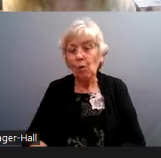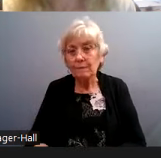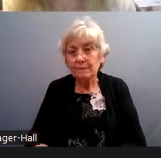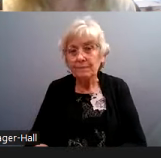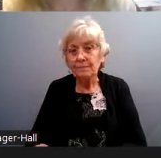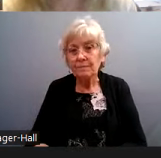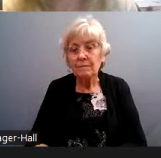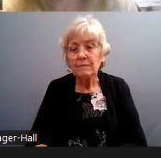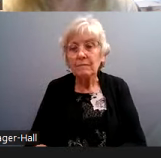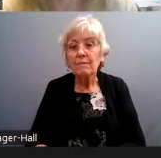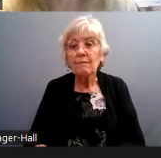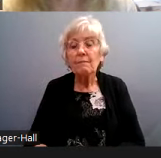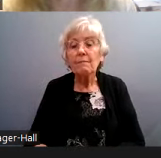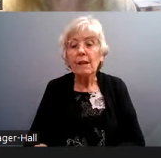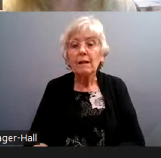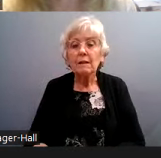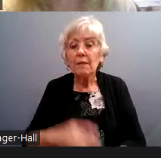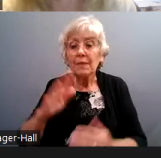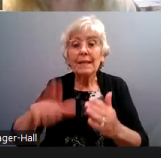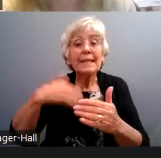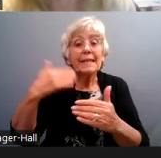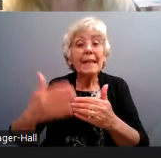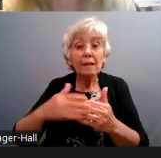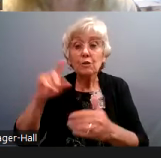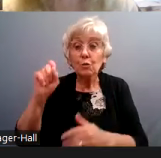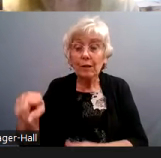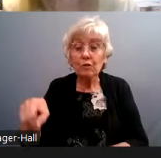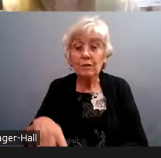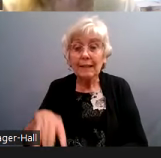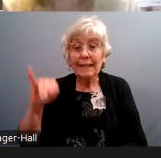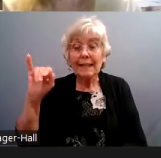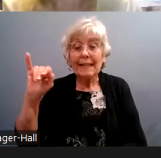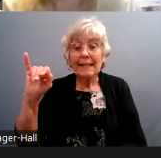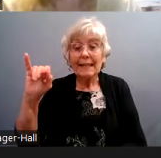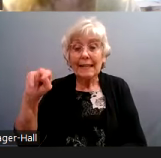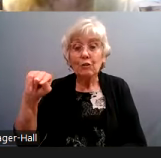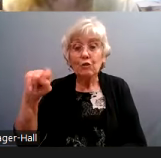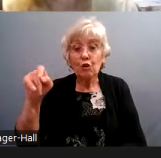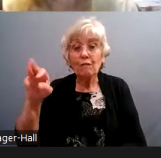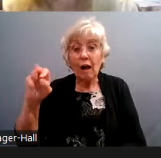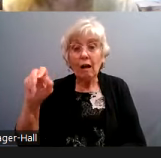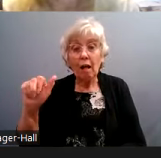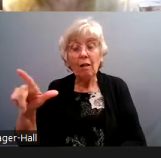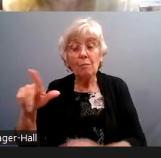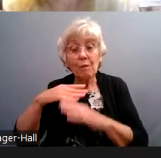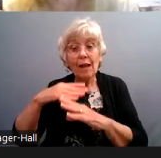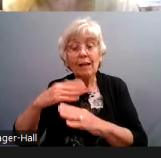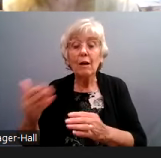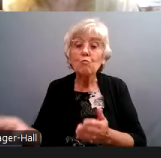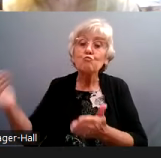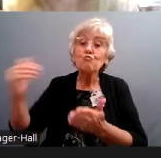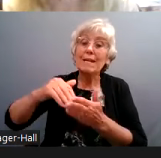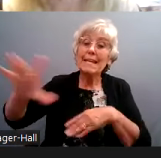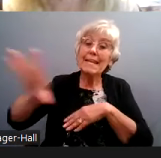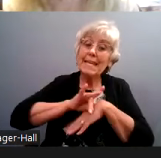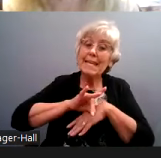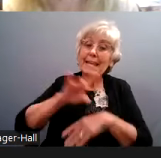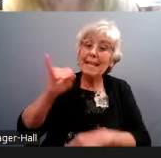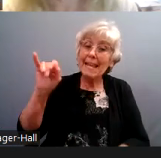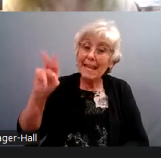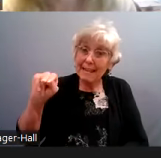And then next question from Tony is, does itrofungal prevent reinfection? That's a good